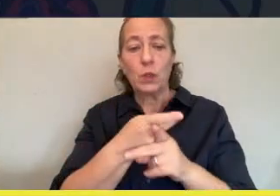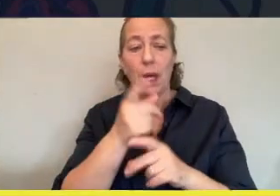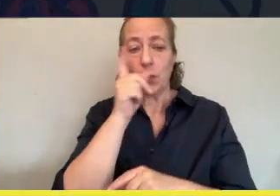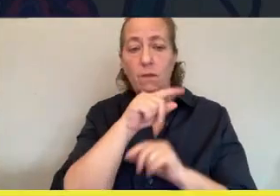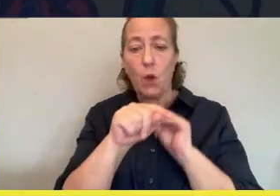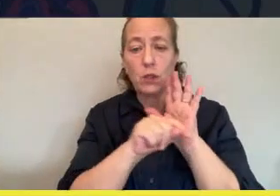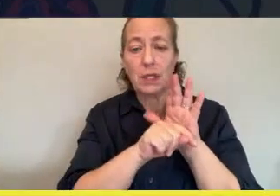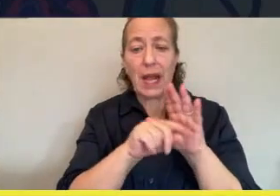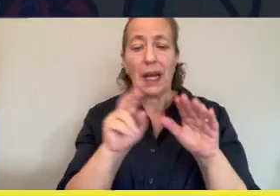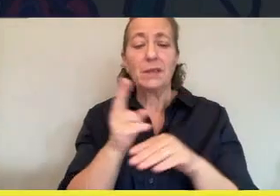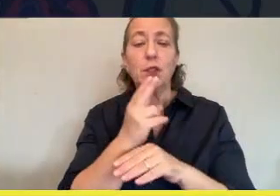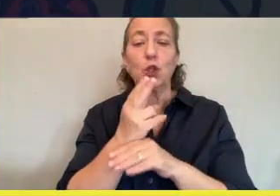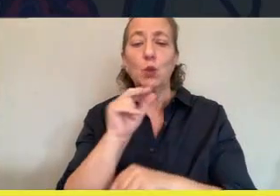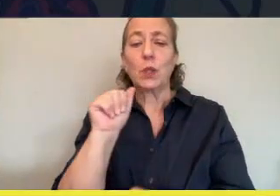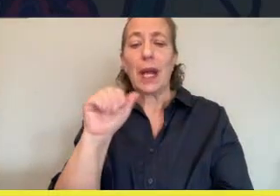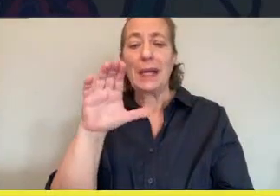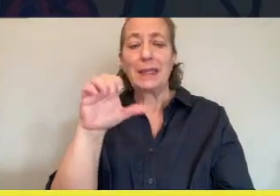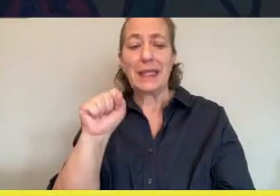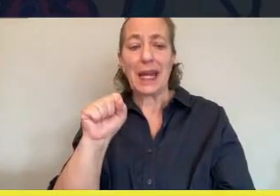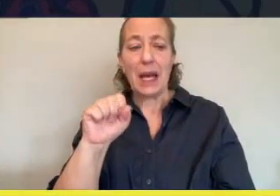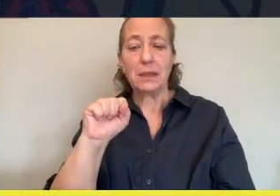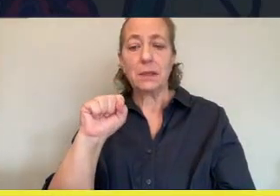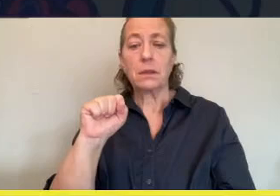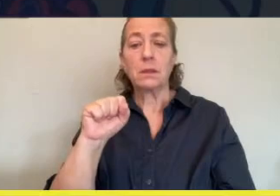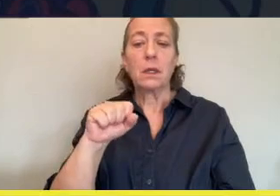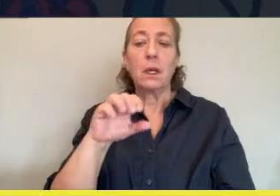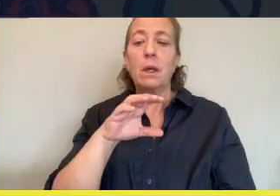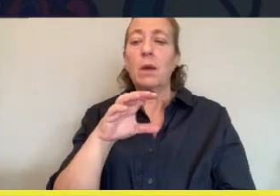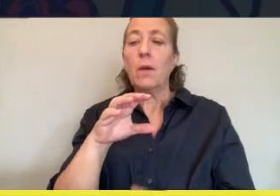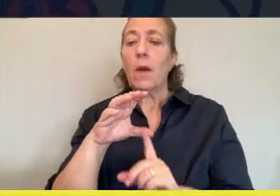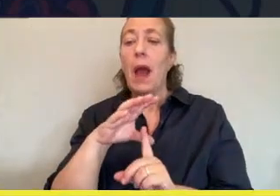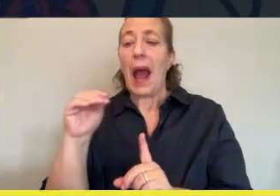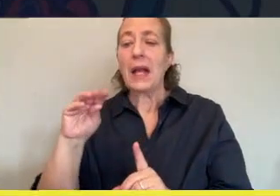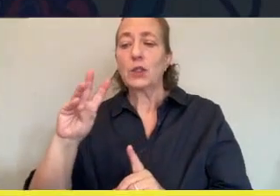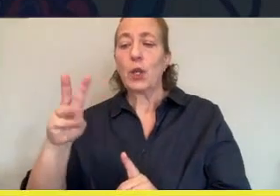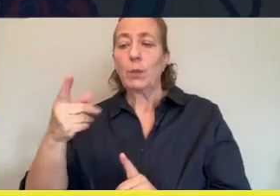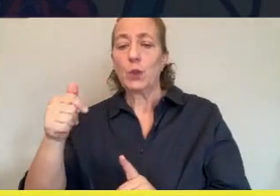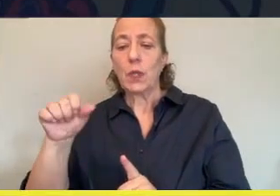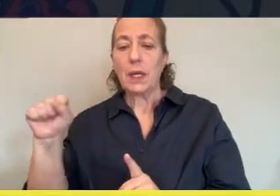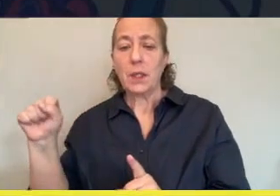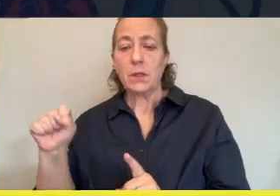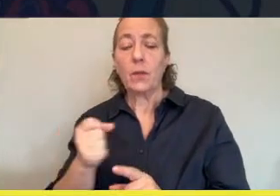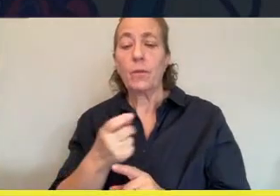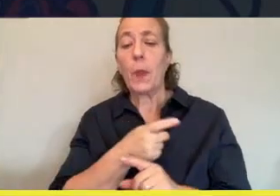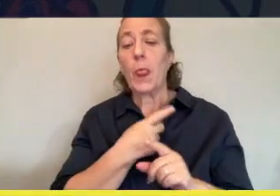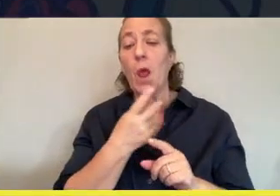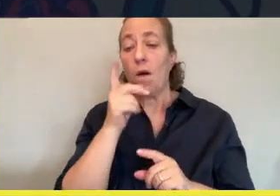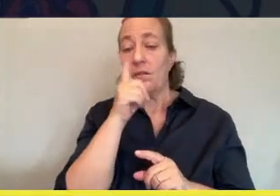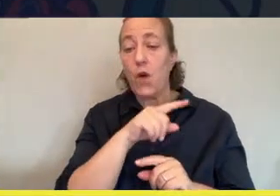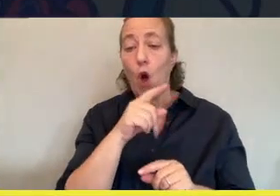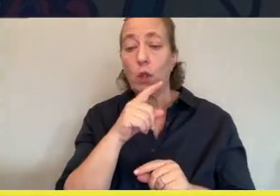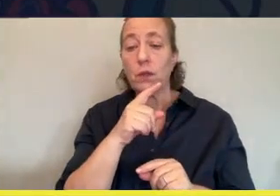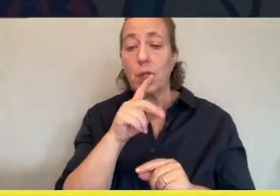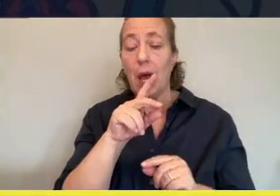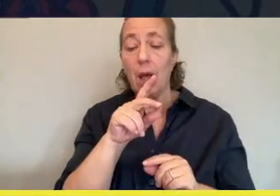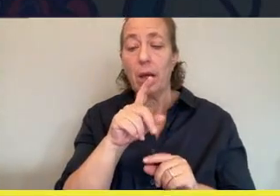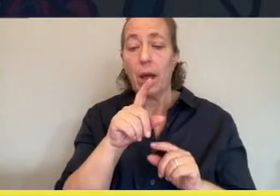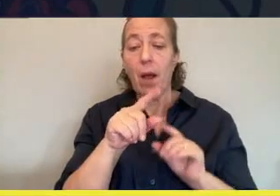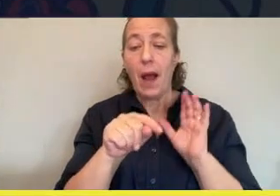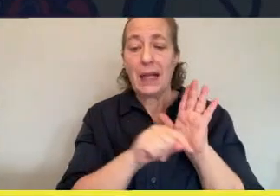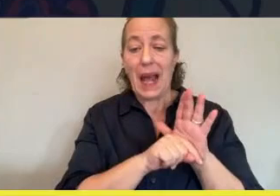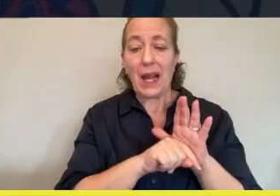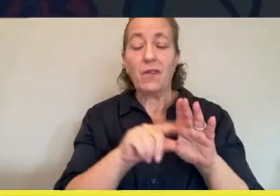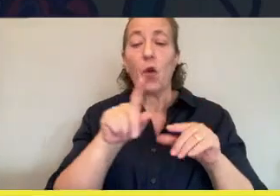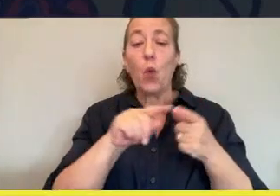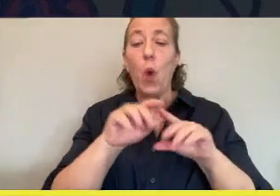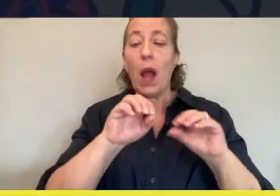the ACS-6 and WGSS. First, we looked at full false negatives, which occurred when no disability was endorsed by a person